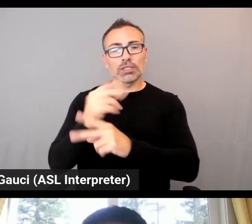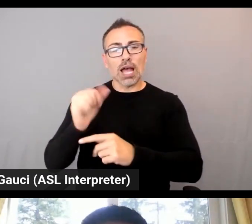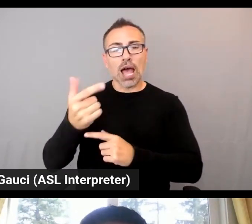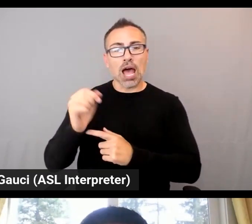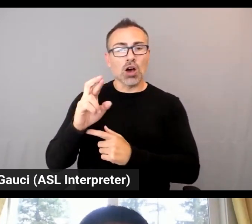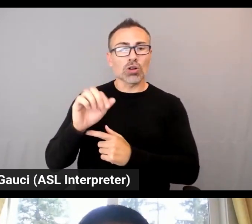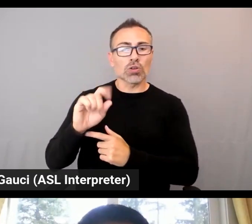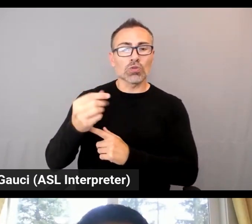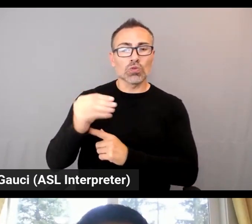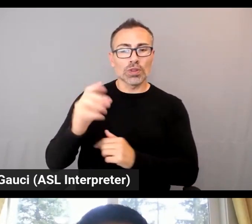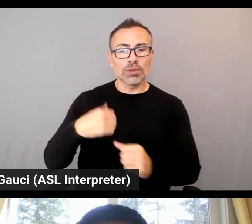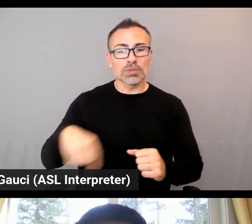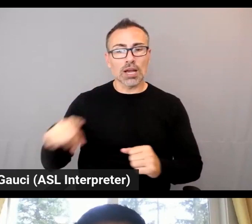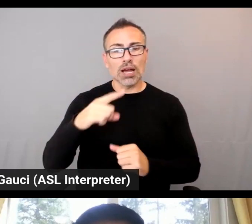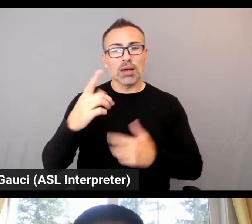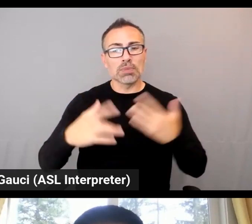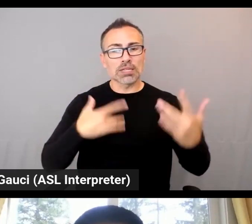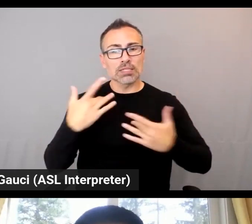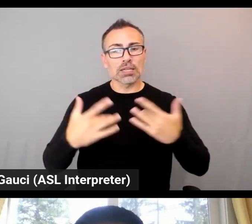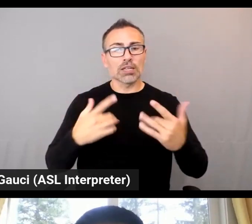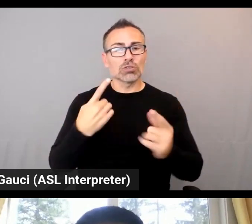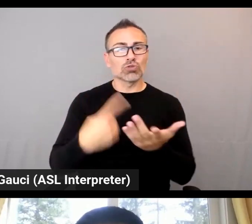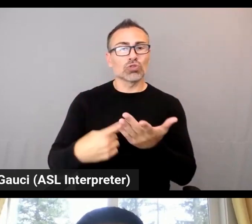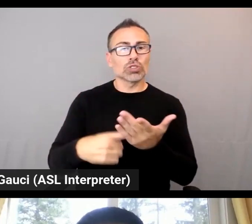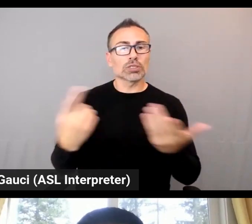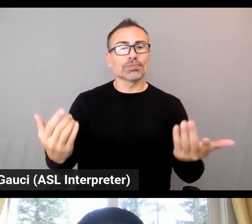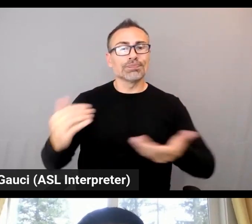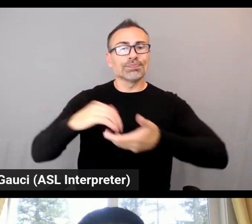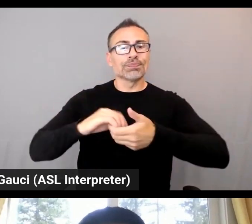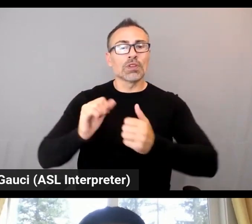team on delivering GuardDuty for RDS.